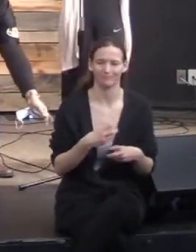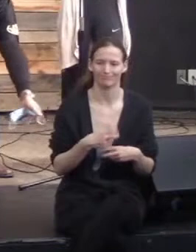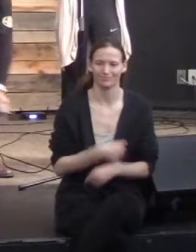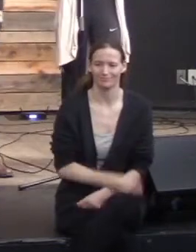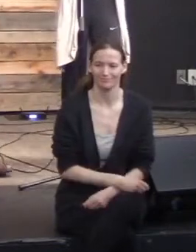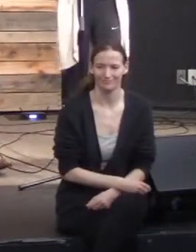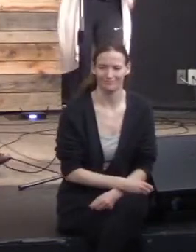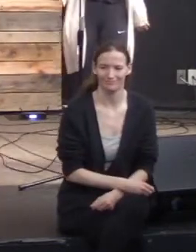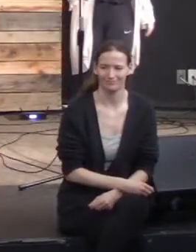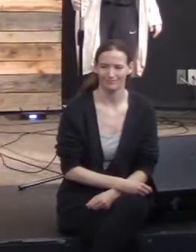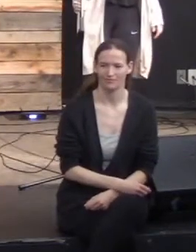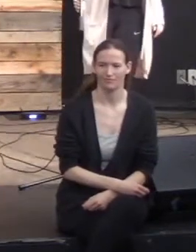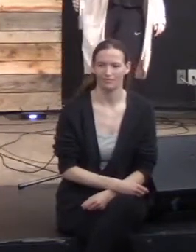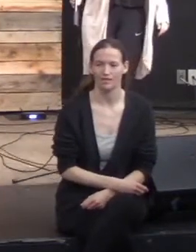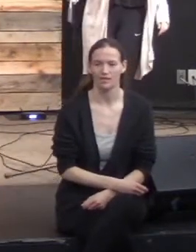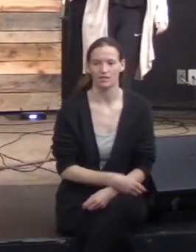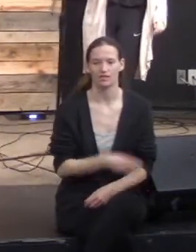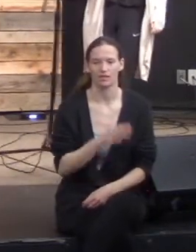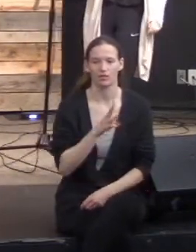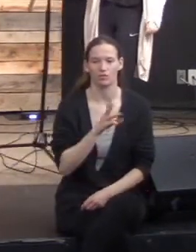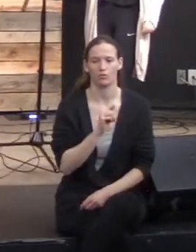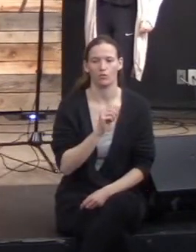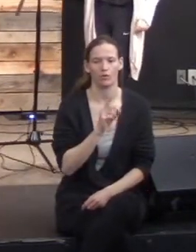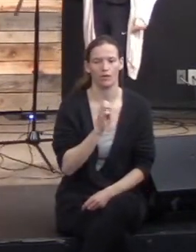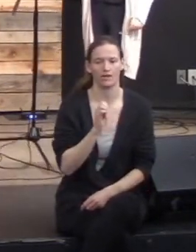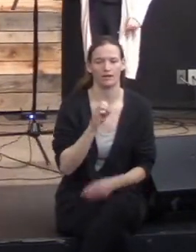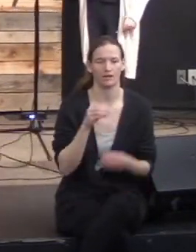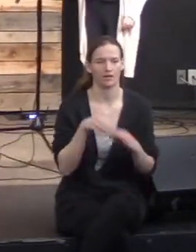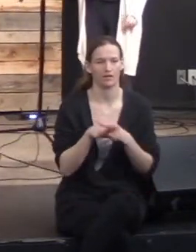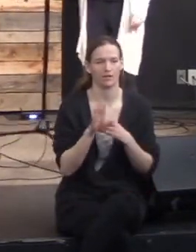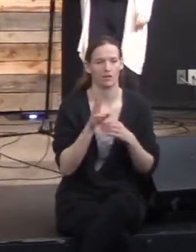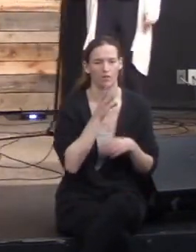All right. We're going to sing Wade in the Water.